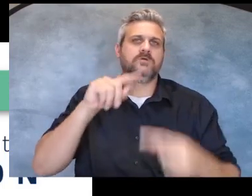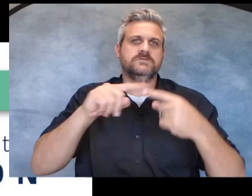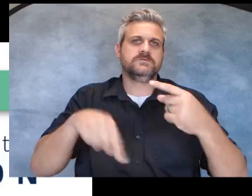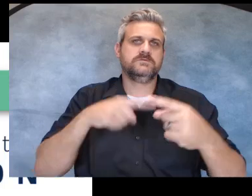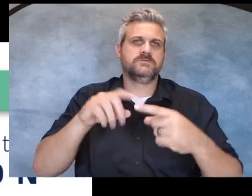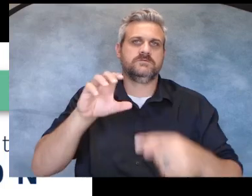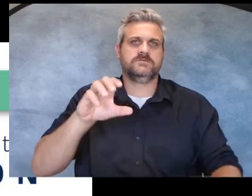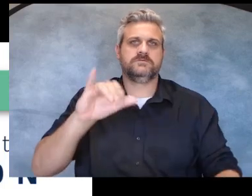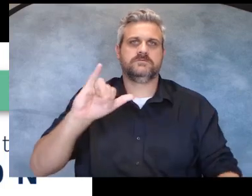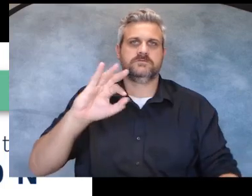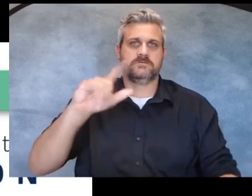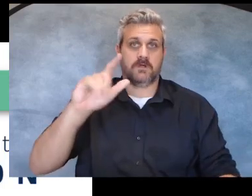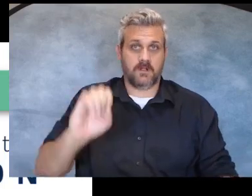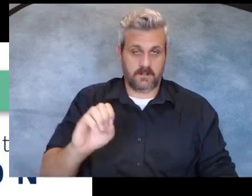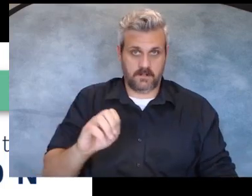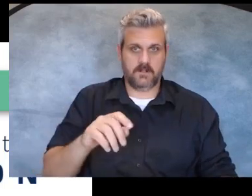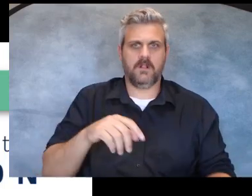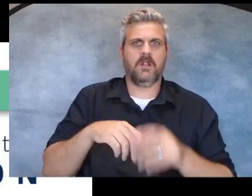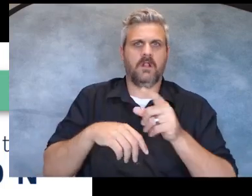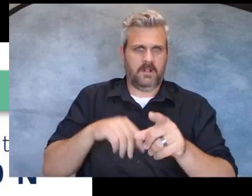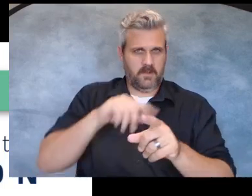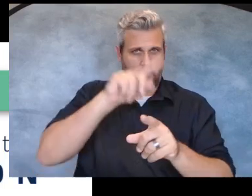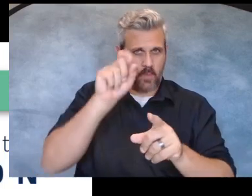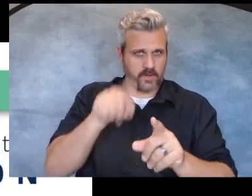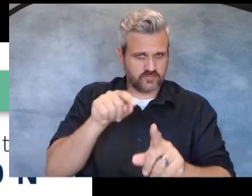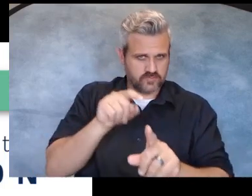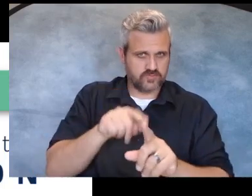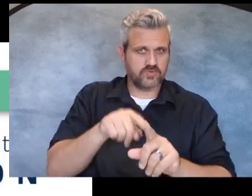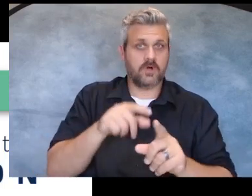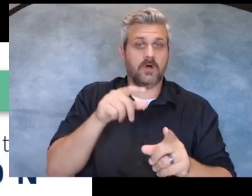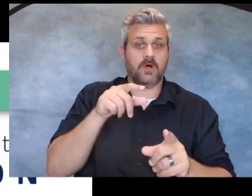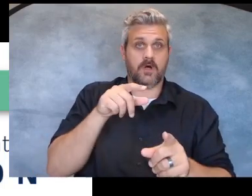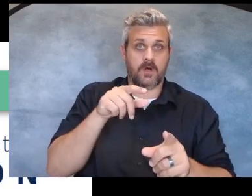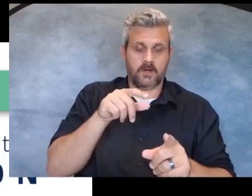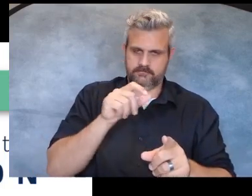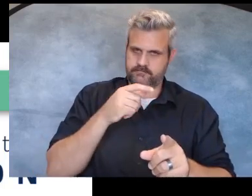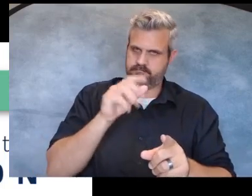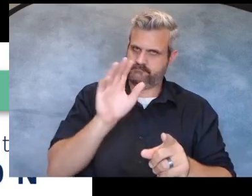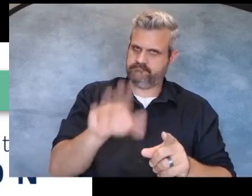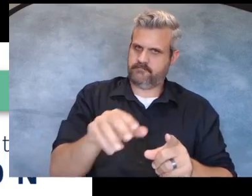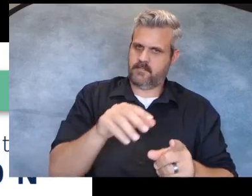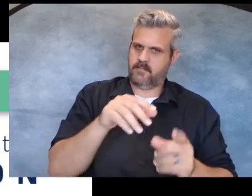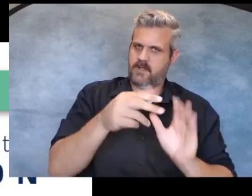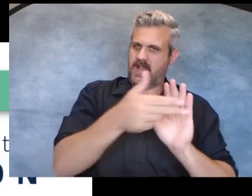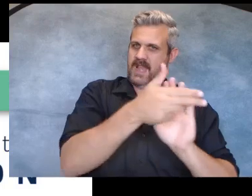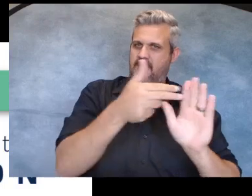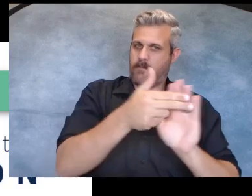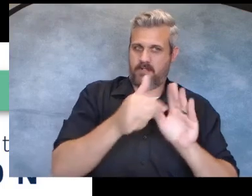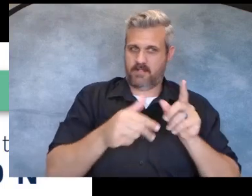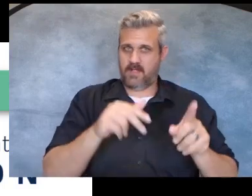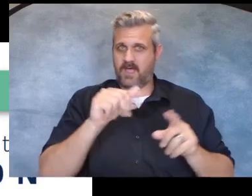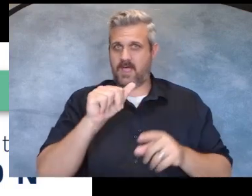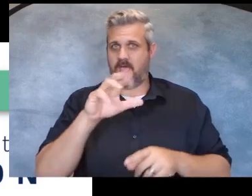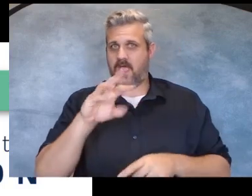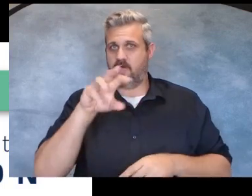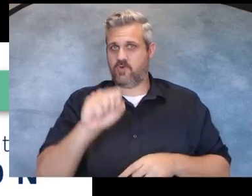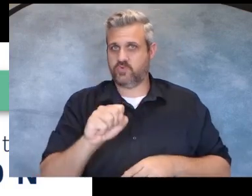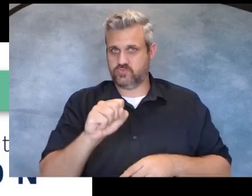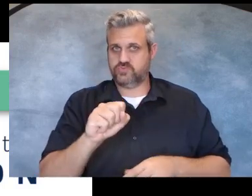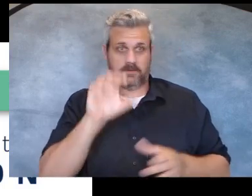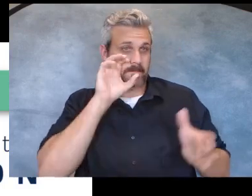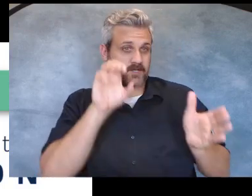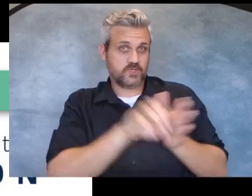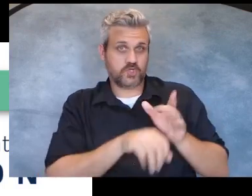cycle. On this particular question for the accommodation, students were asked to label the arrows on their water